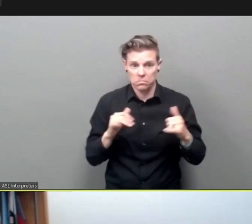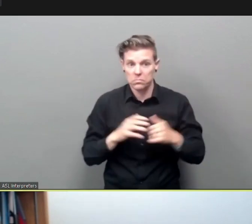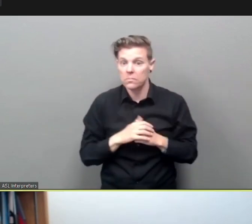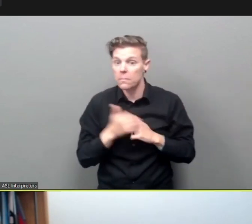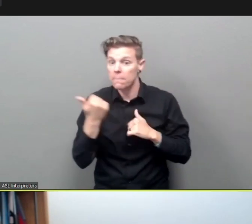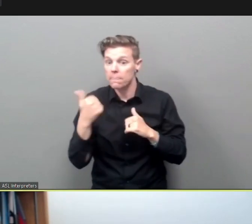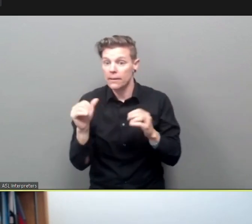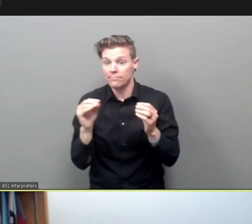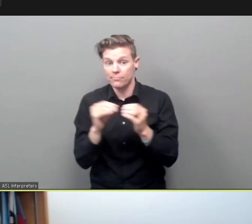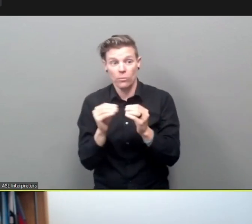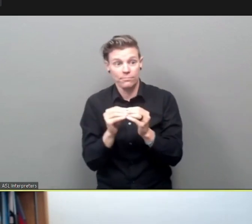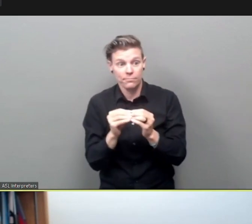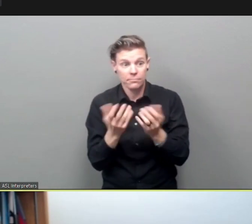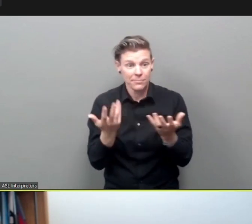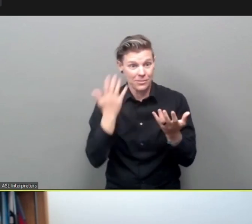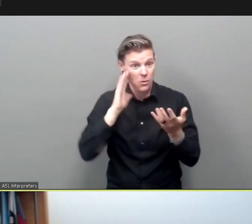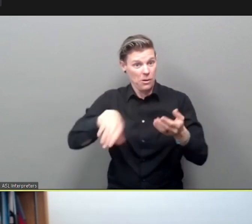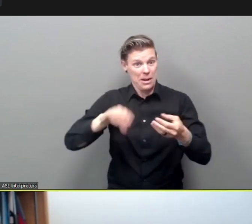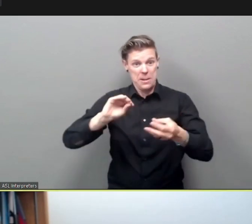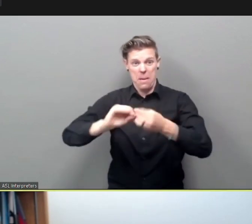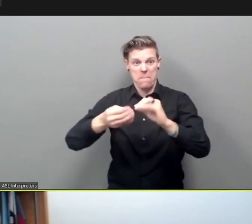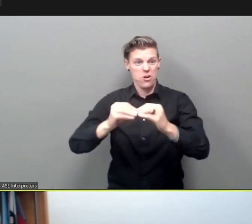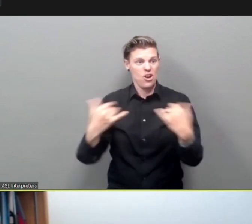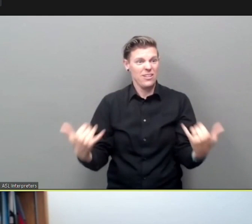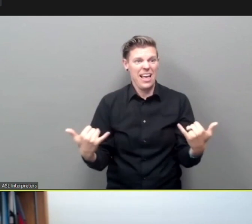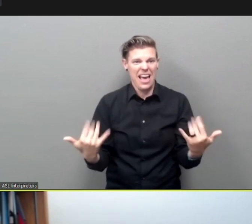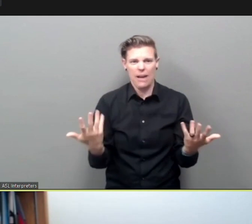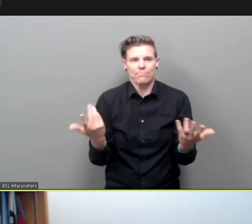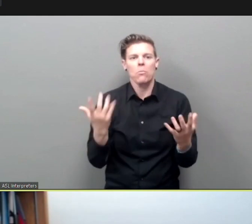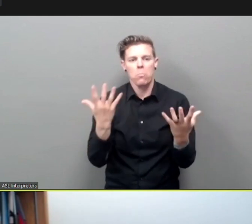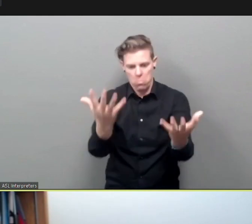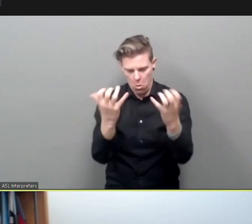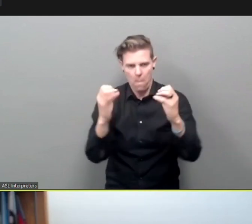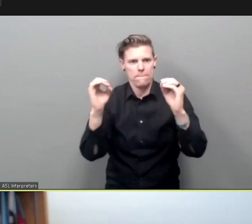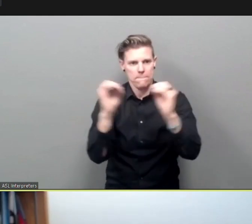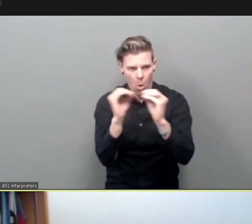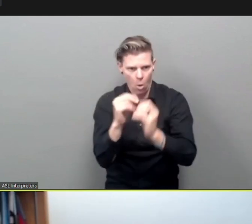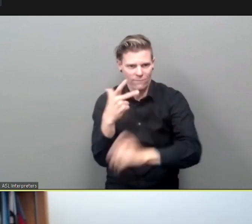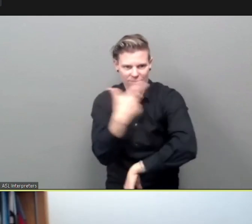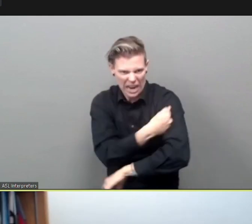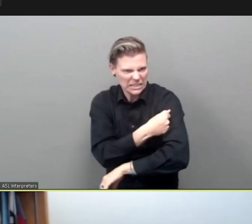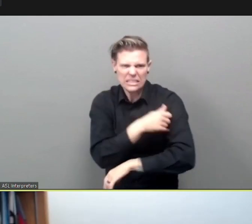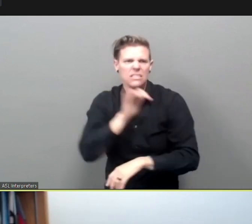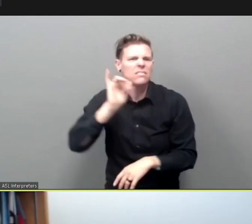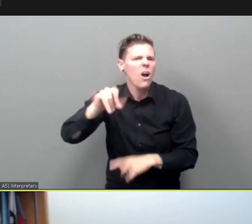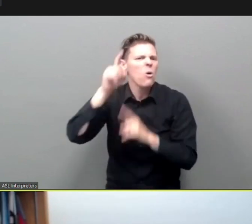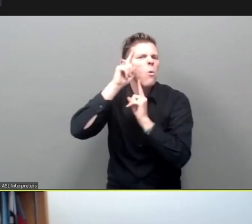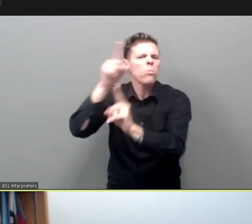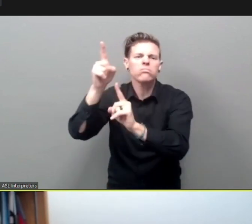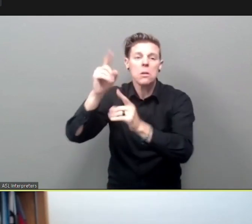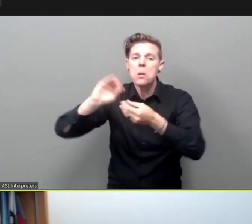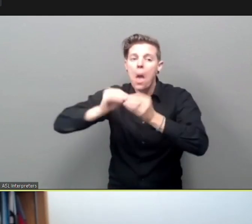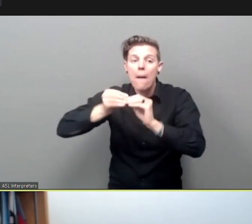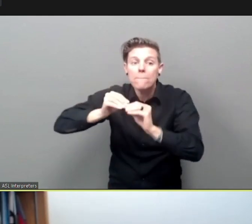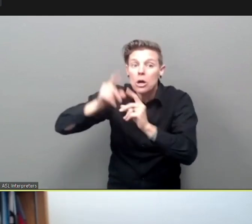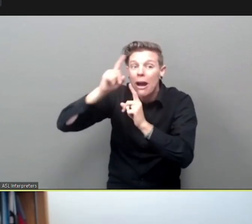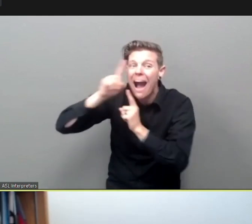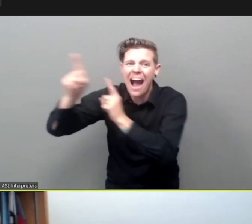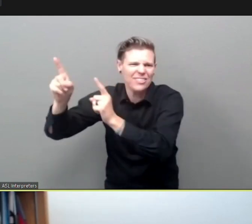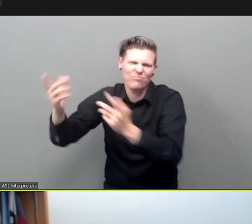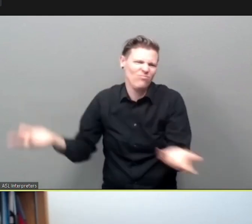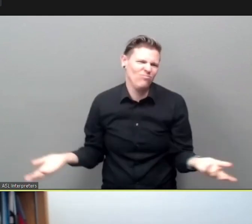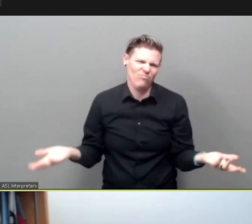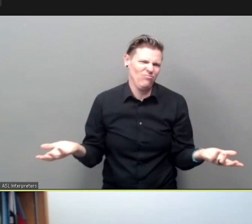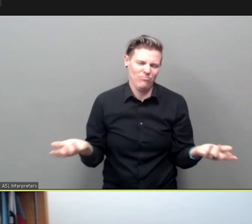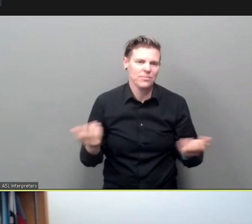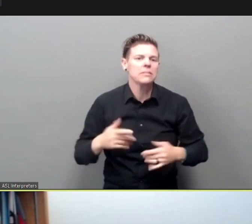Yeah, I would just add to that. I think if Delta has taught us anything, and if this global pandemic has